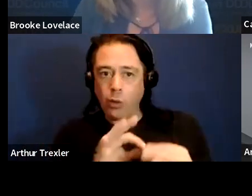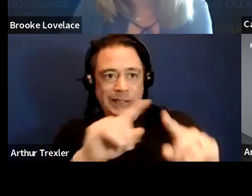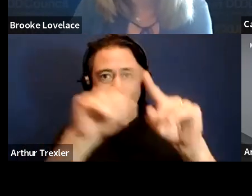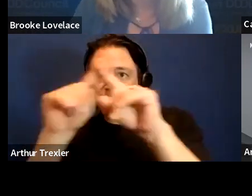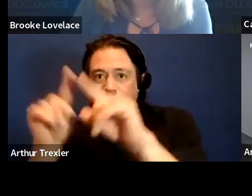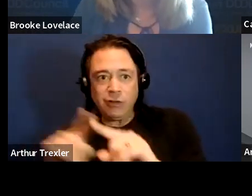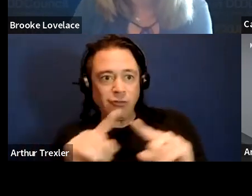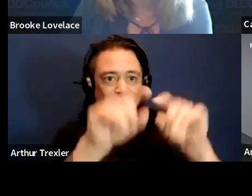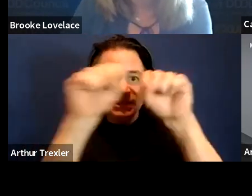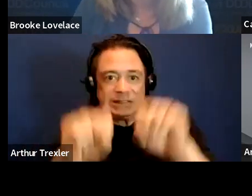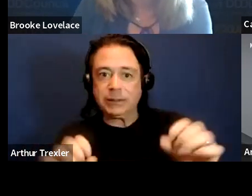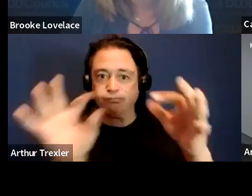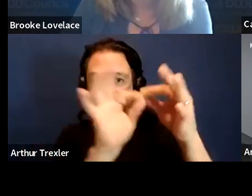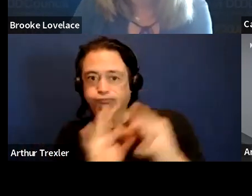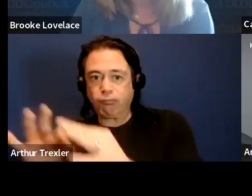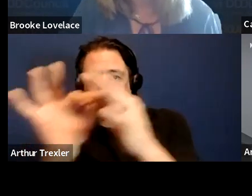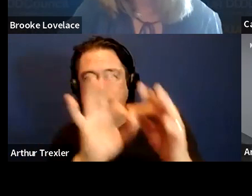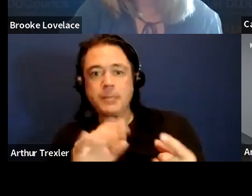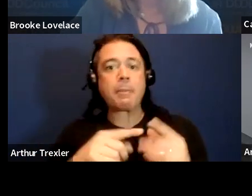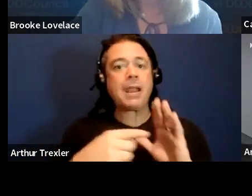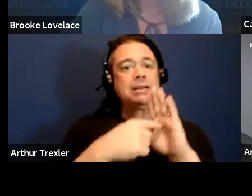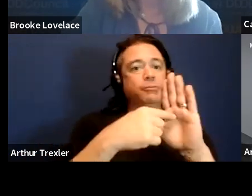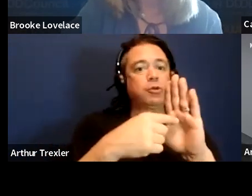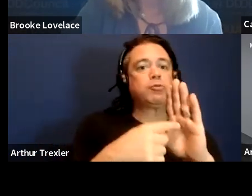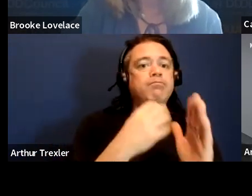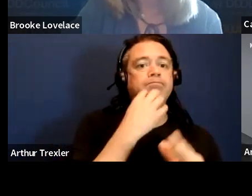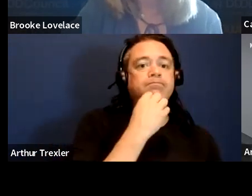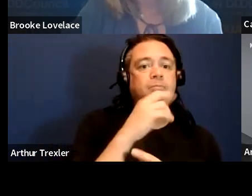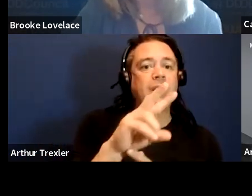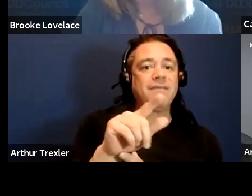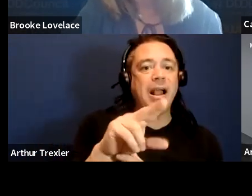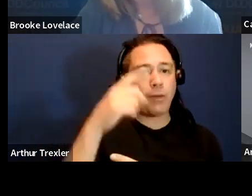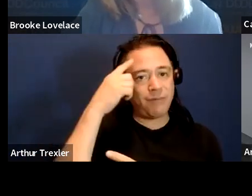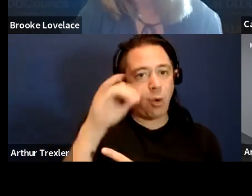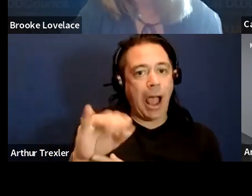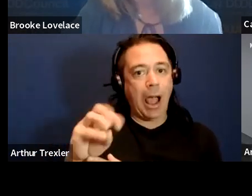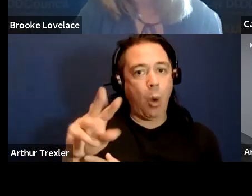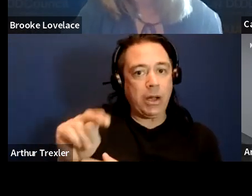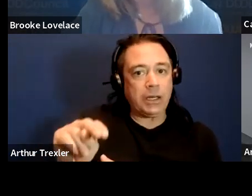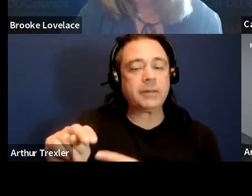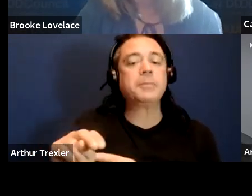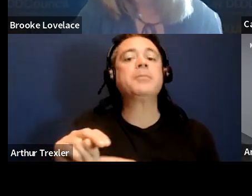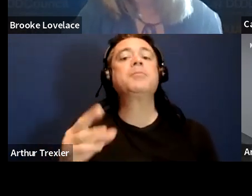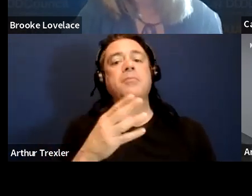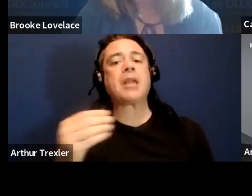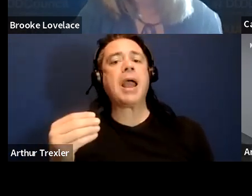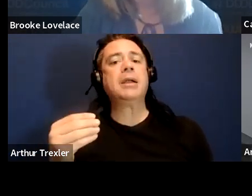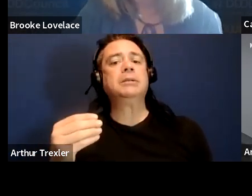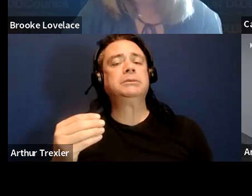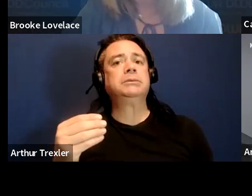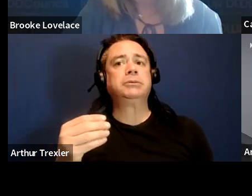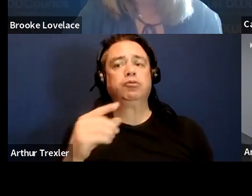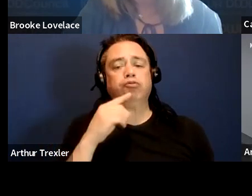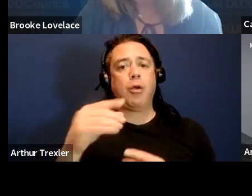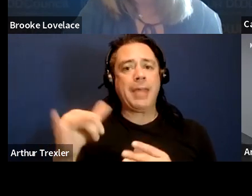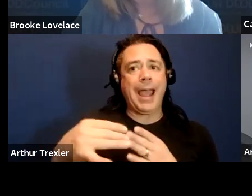systems, demonstrating value for Iowans, and also just the guiding value